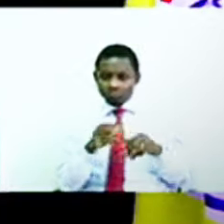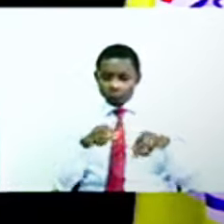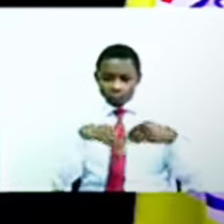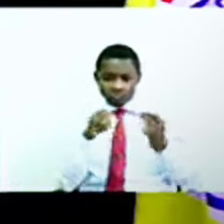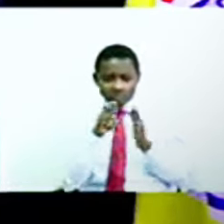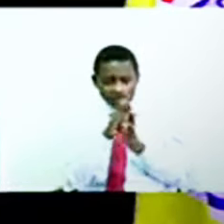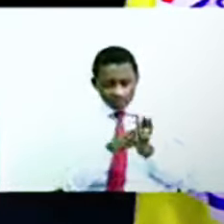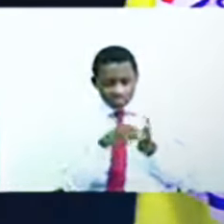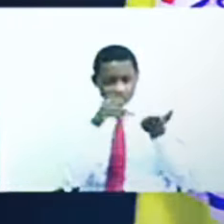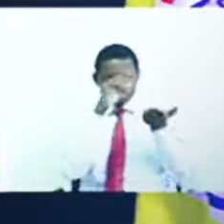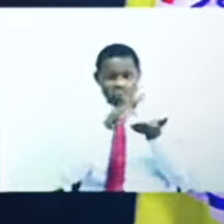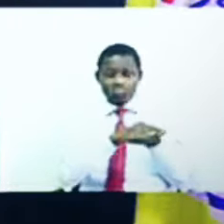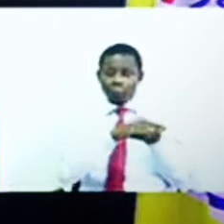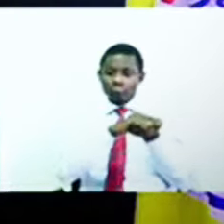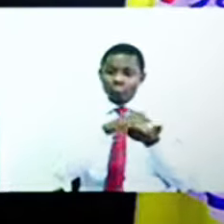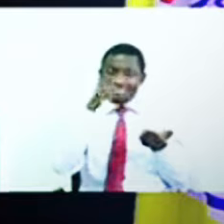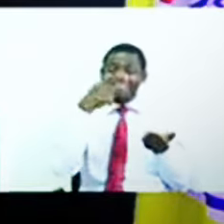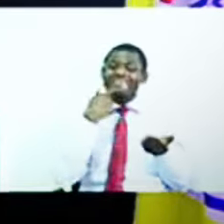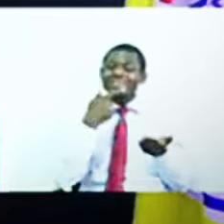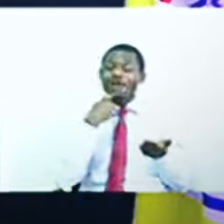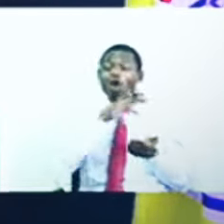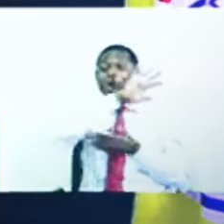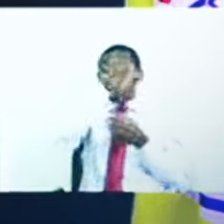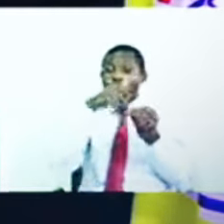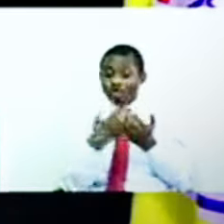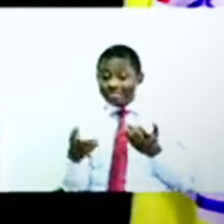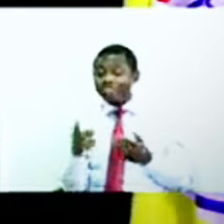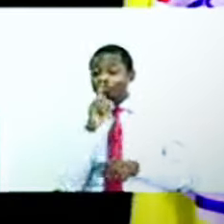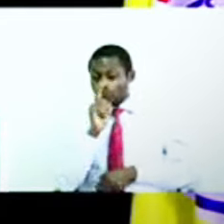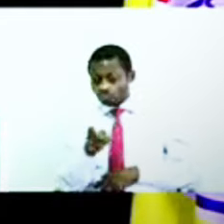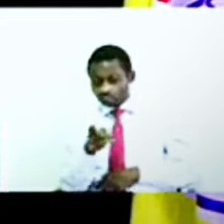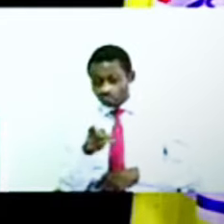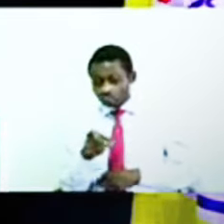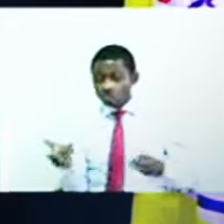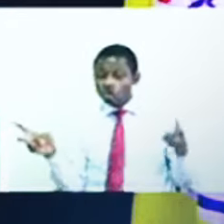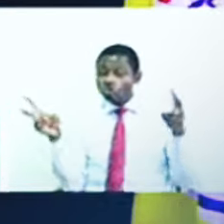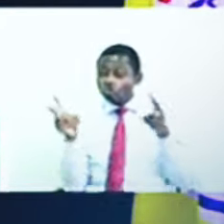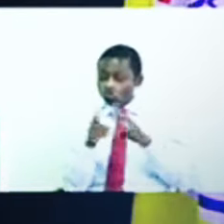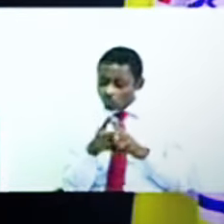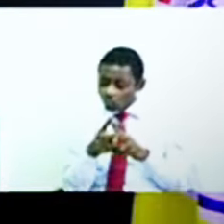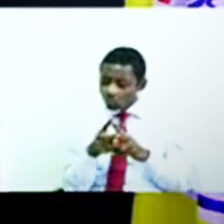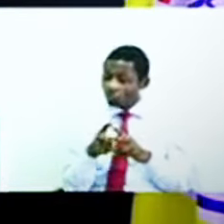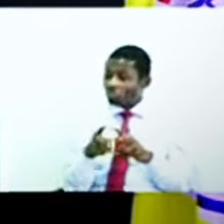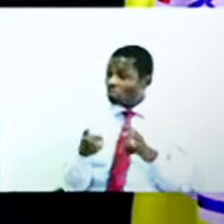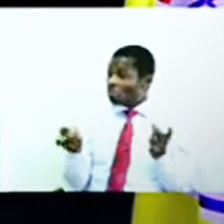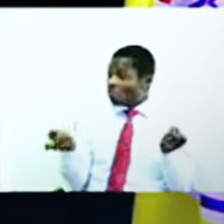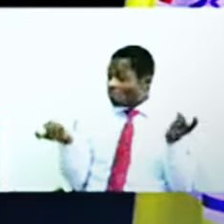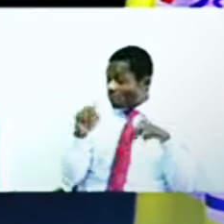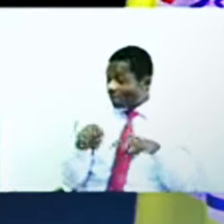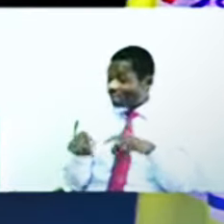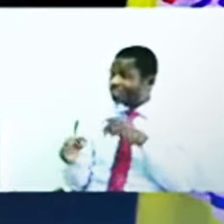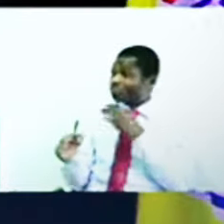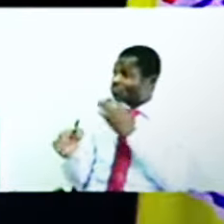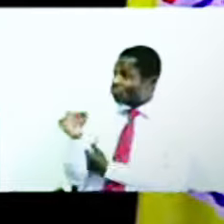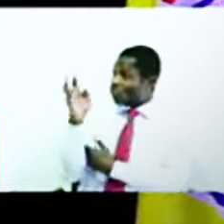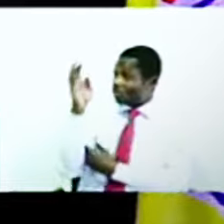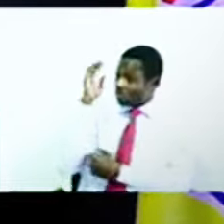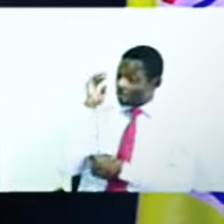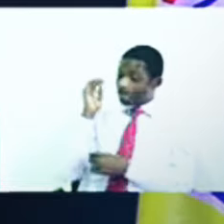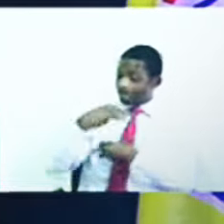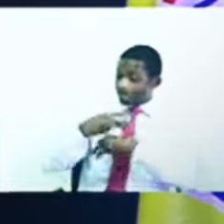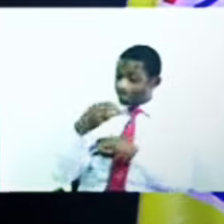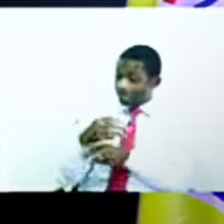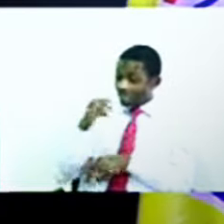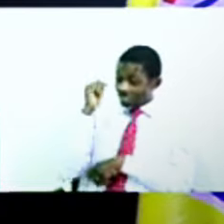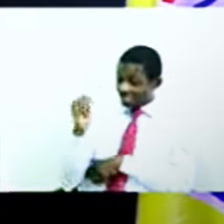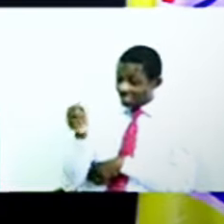are saying that God testified, and he said, "Kaso nyanko pondi adansi ya." He did that on the oath. Onyame de entam enka